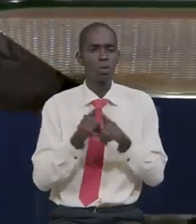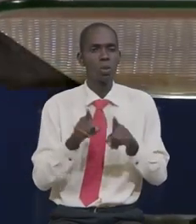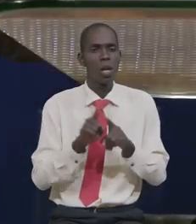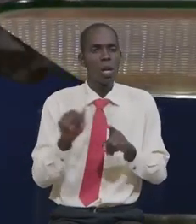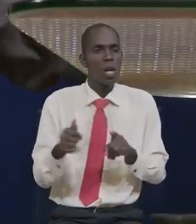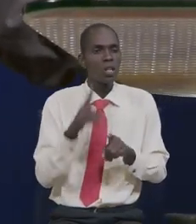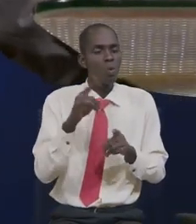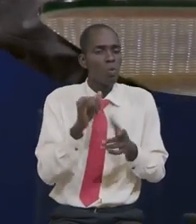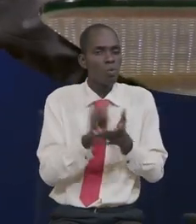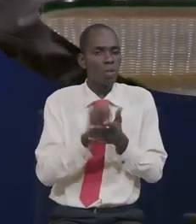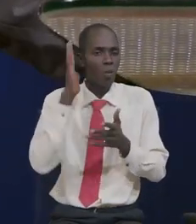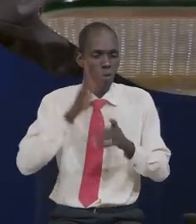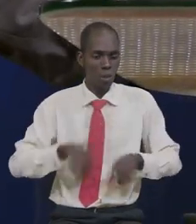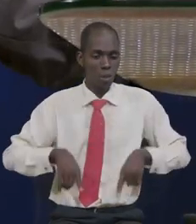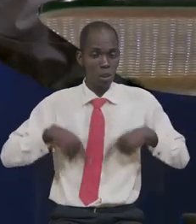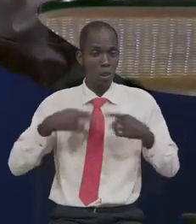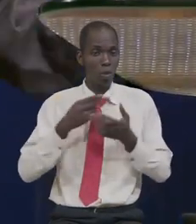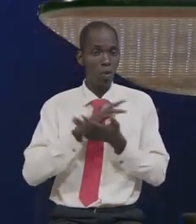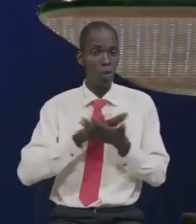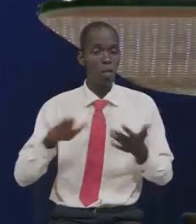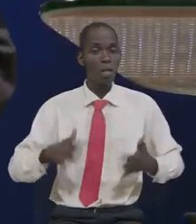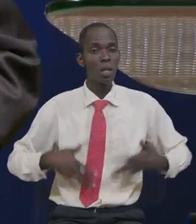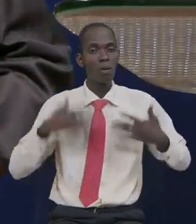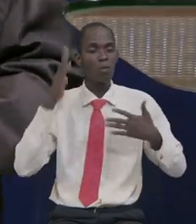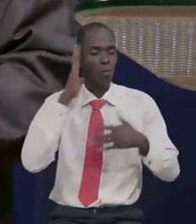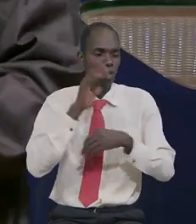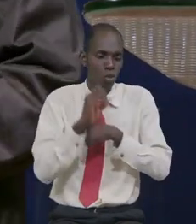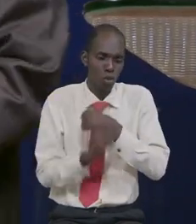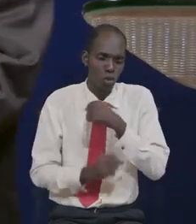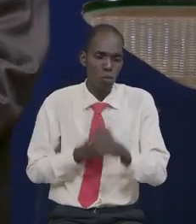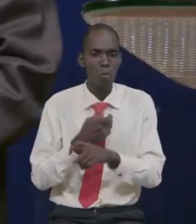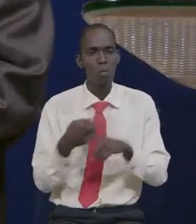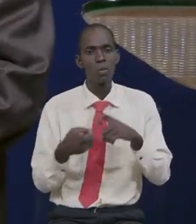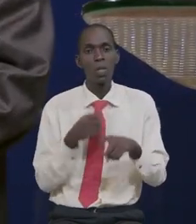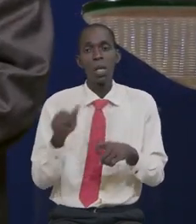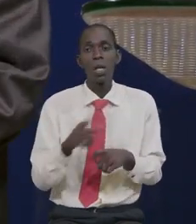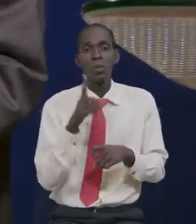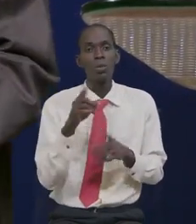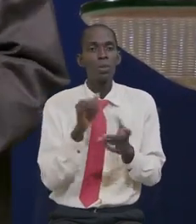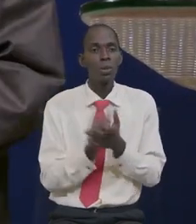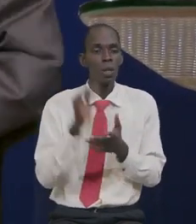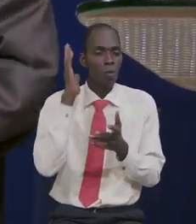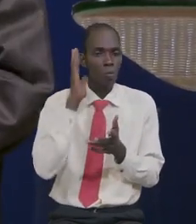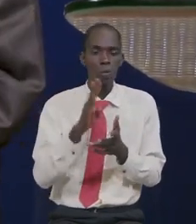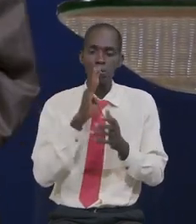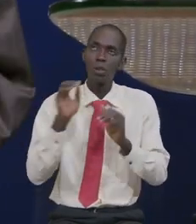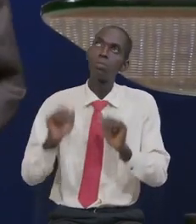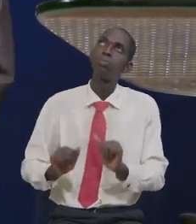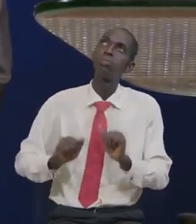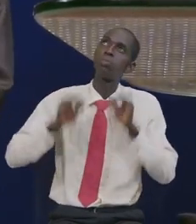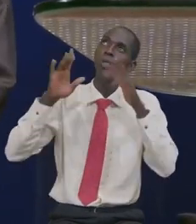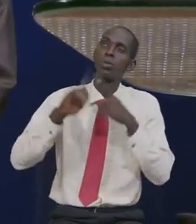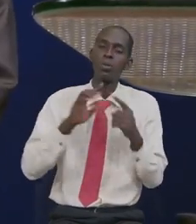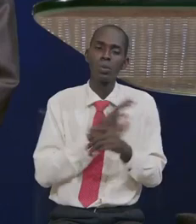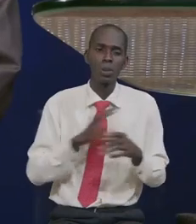life shall suffer persecution. Anyone that is going to be committed to Christ, consecrated to the Lord, living